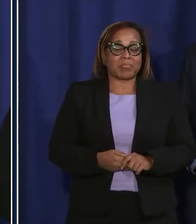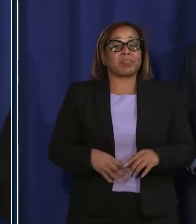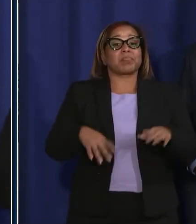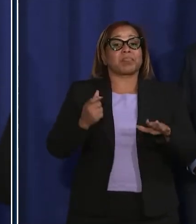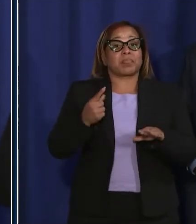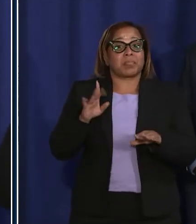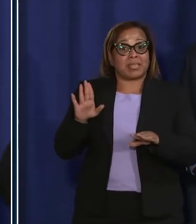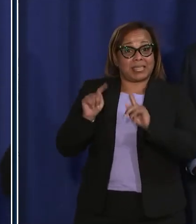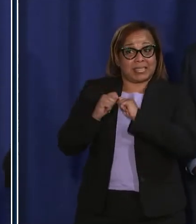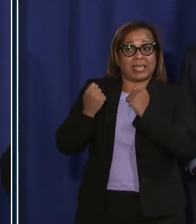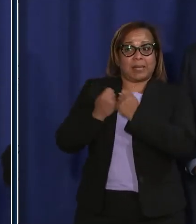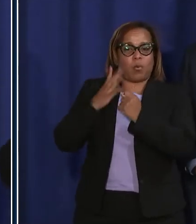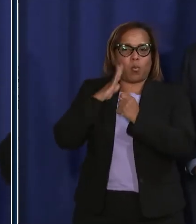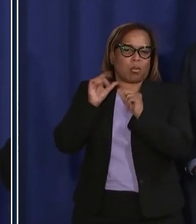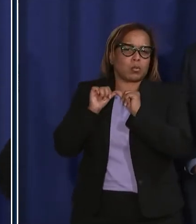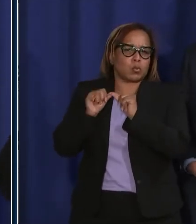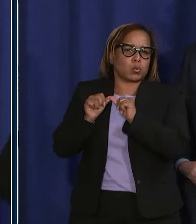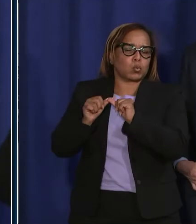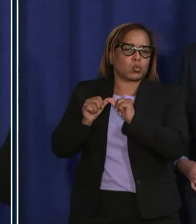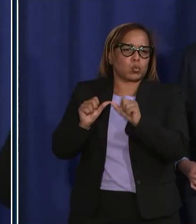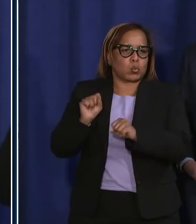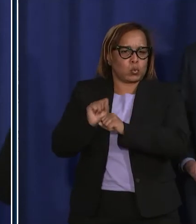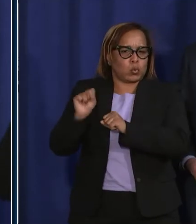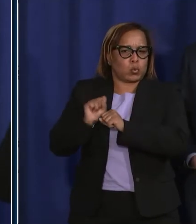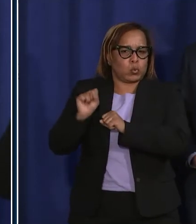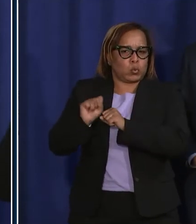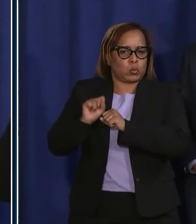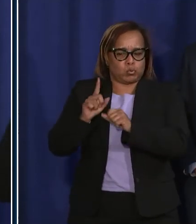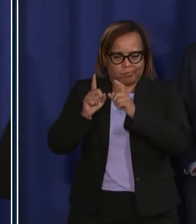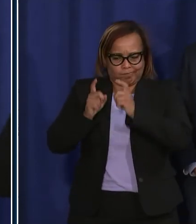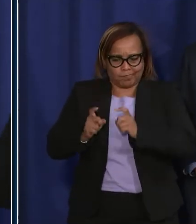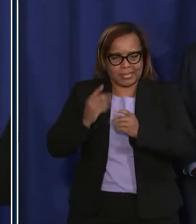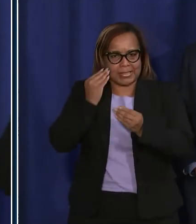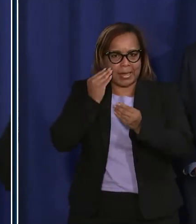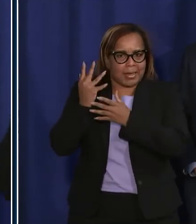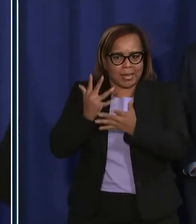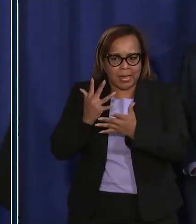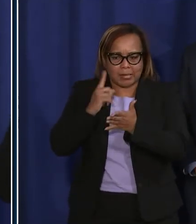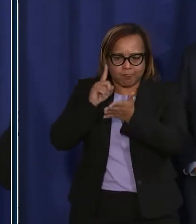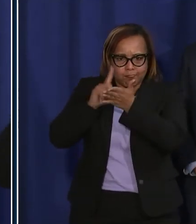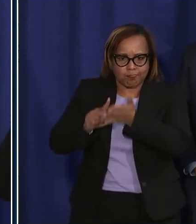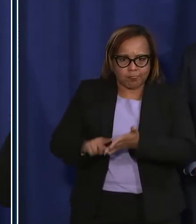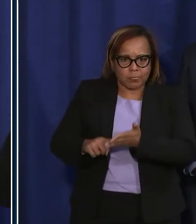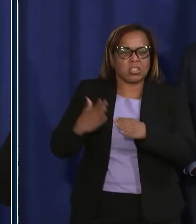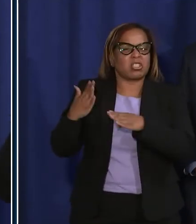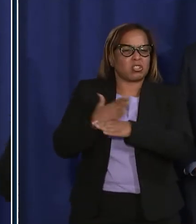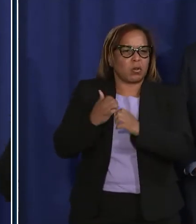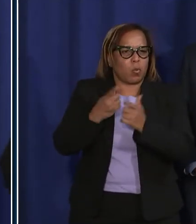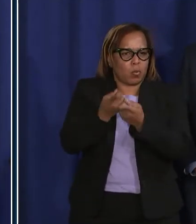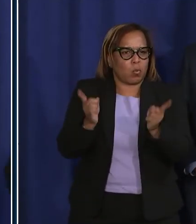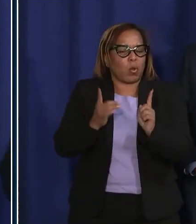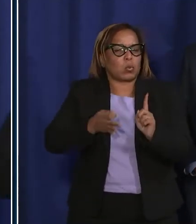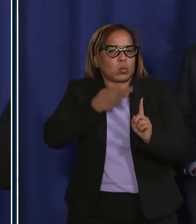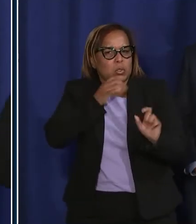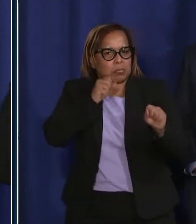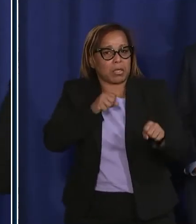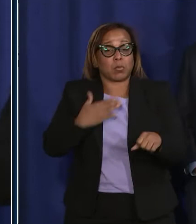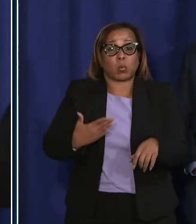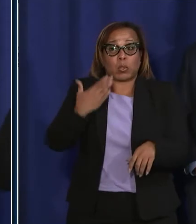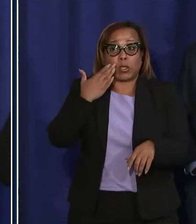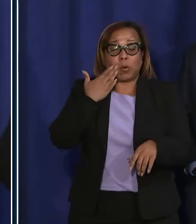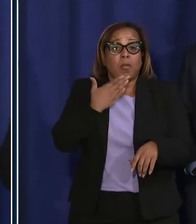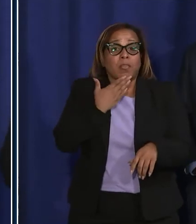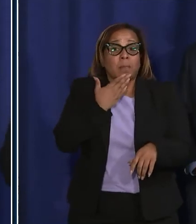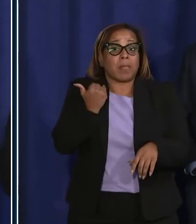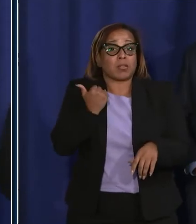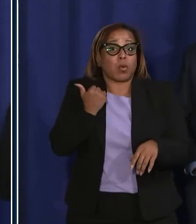So he and his team are going to continue to work to clean data to share with all of you as soon as possible. We know that the best way